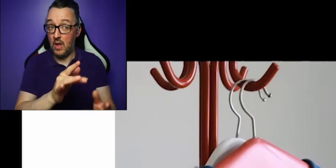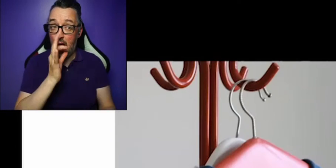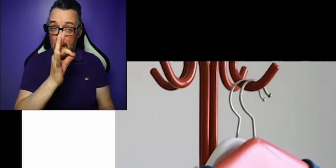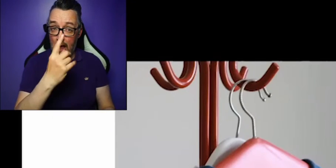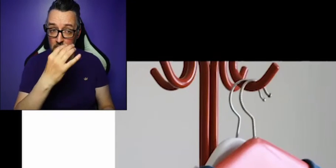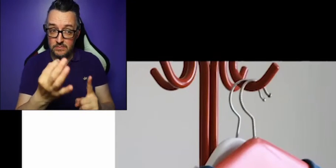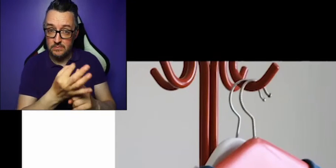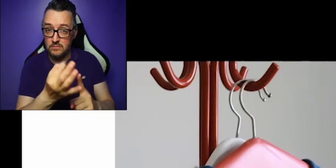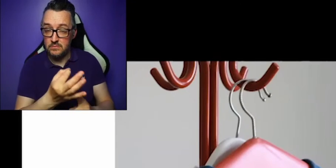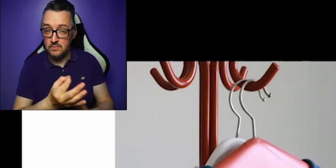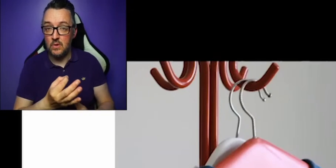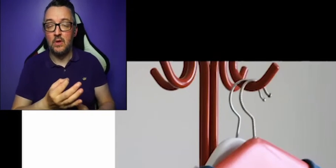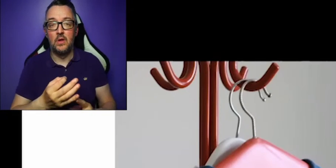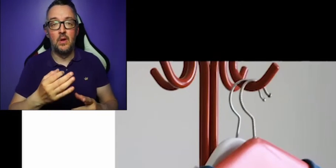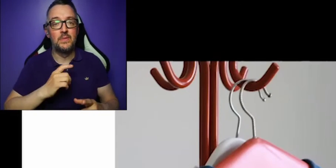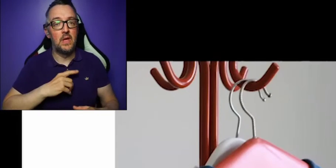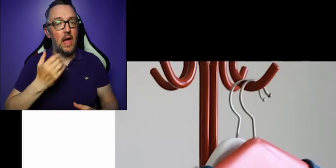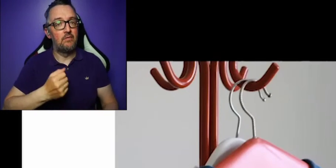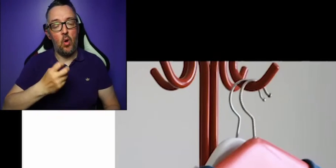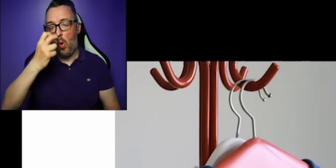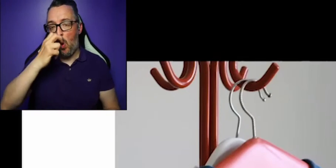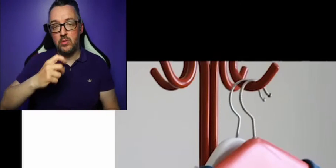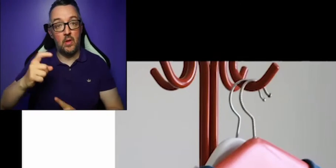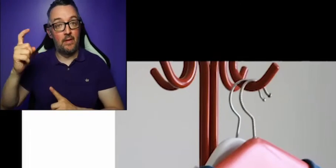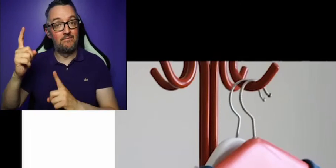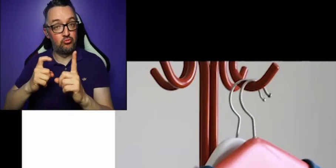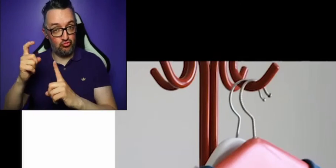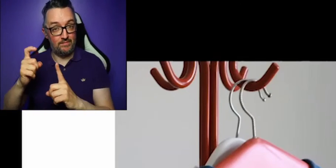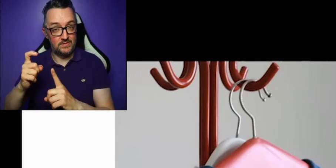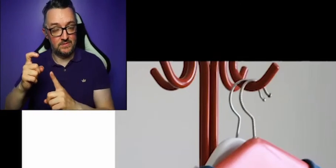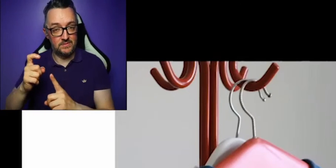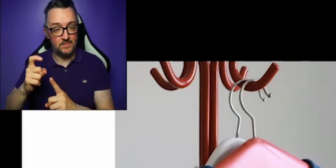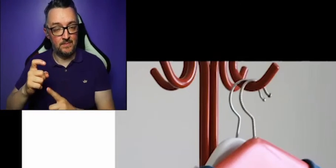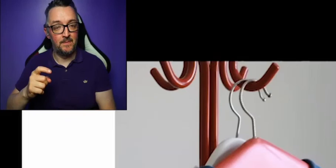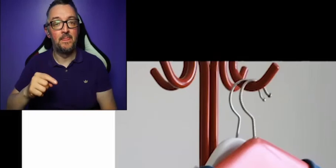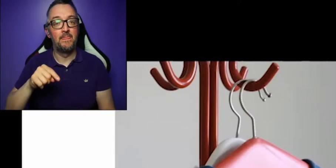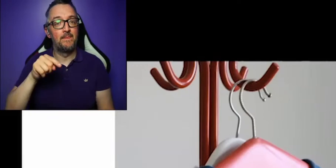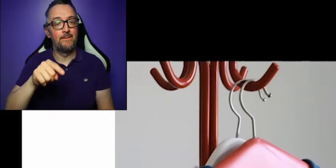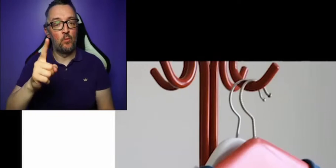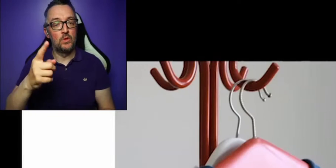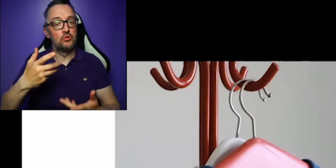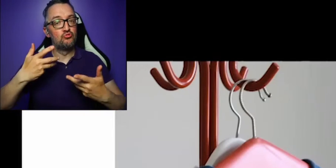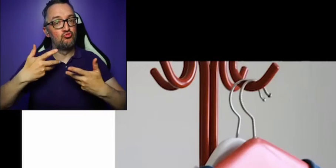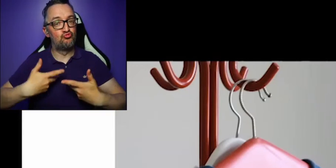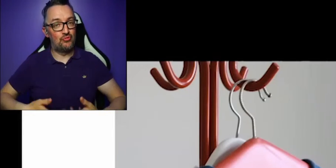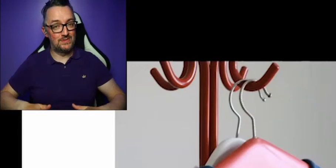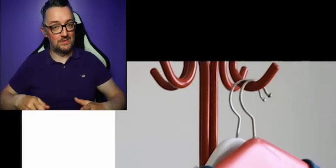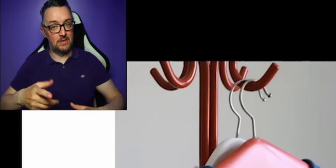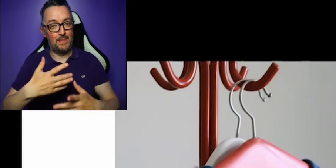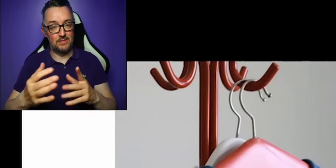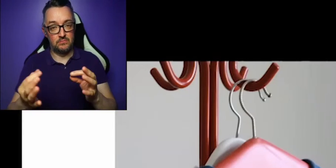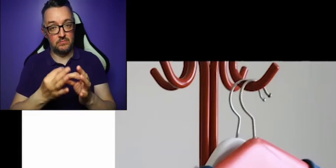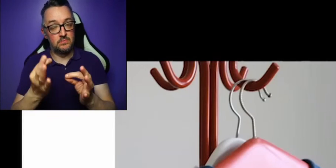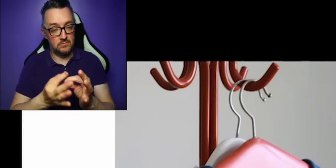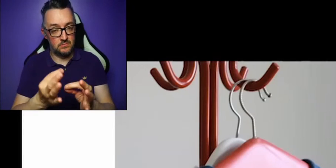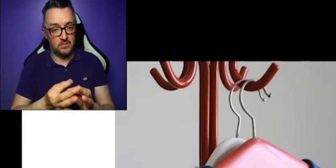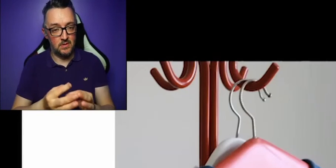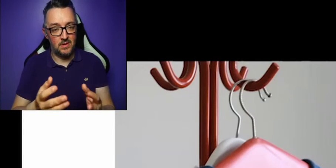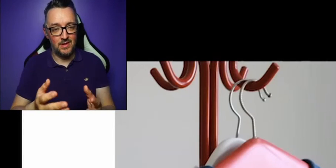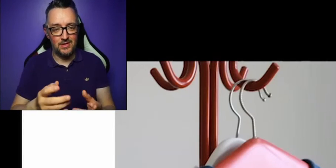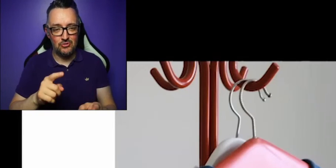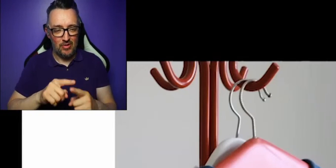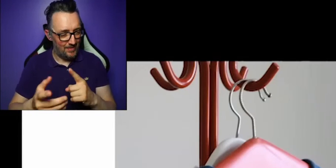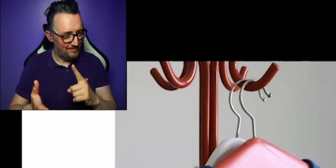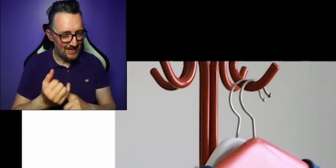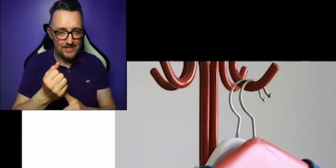some costumes for me on the basis of some old photographs. And this dress which she's created is actually, we